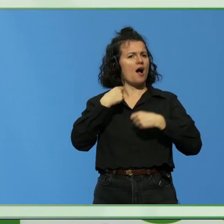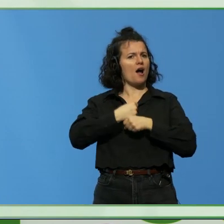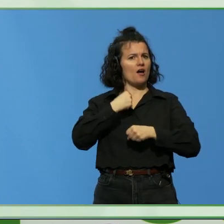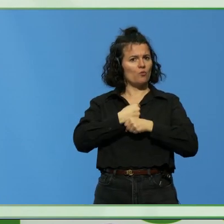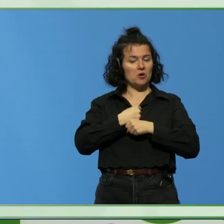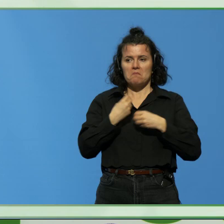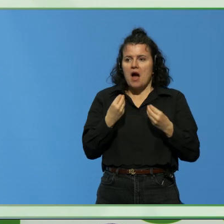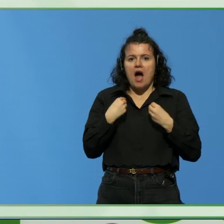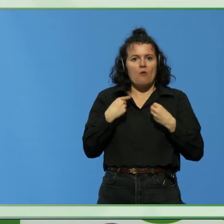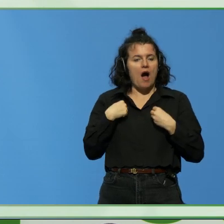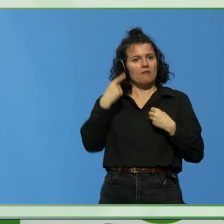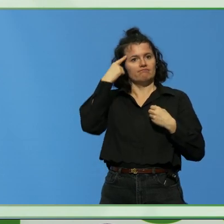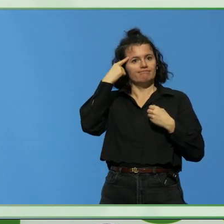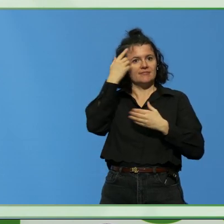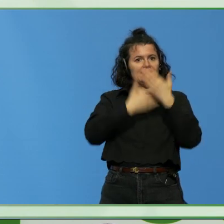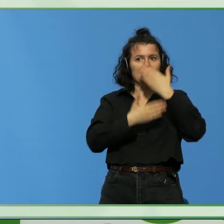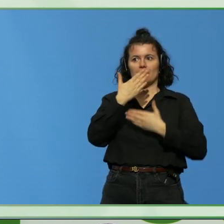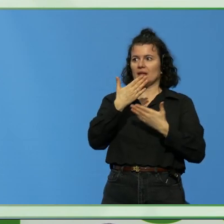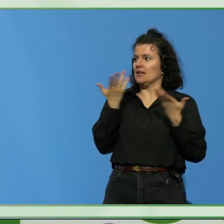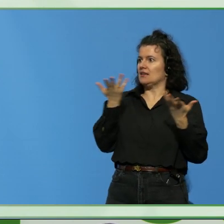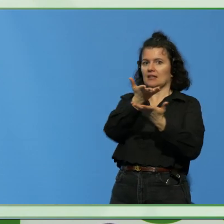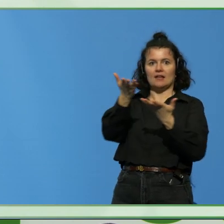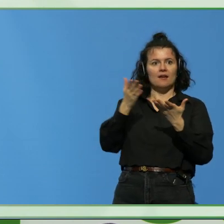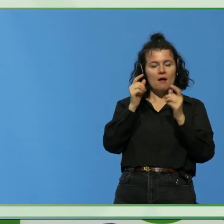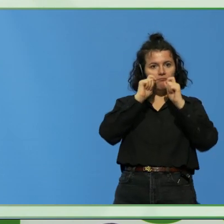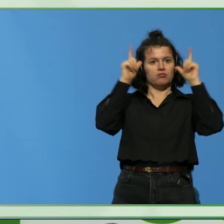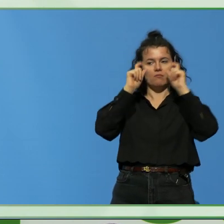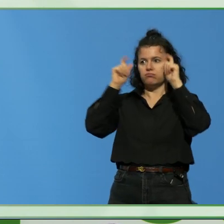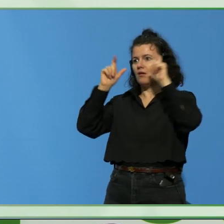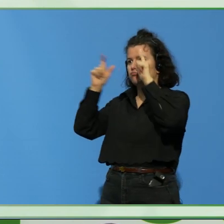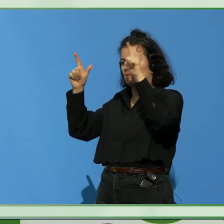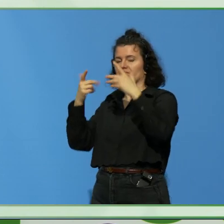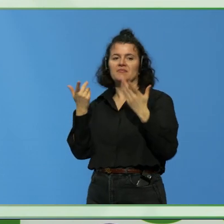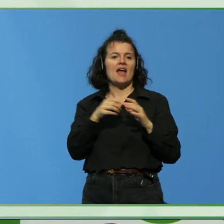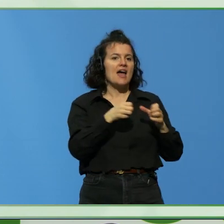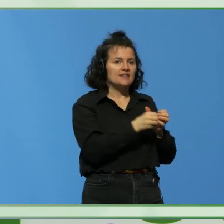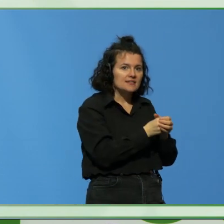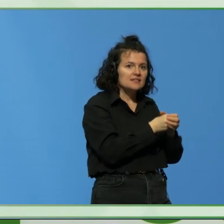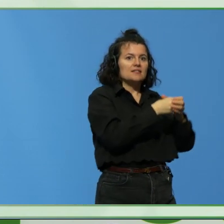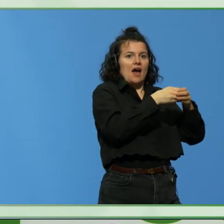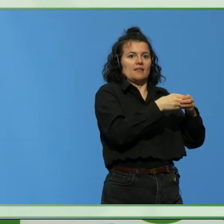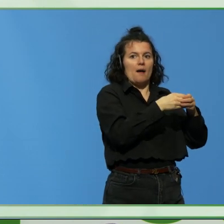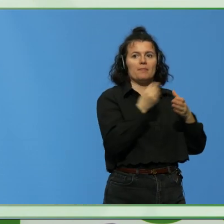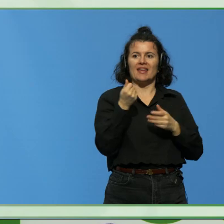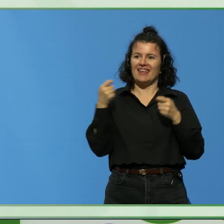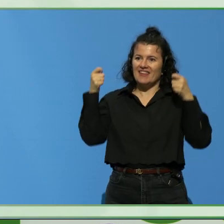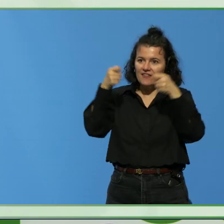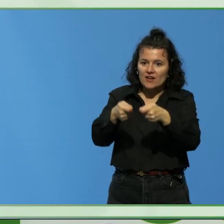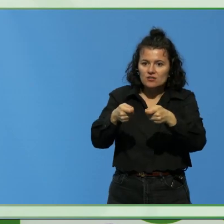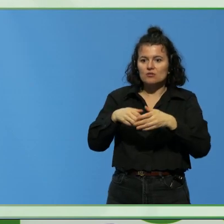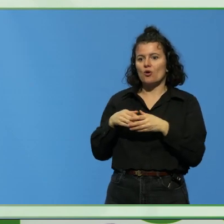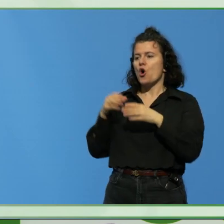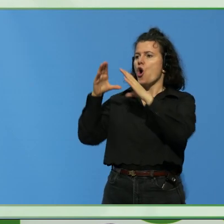life? When I speak to startups, when I speak to investors, when I speak to corporate leaders or